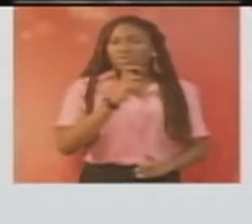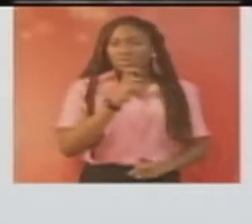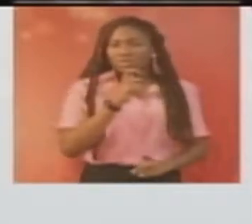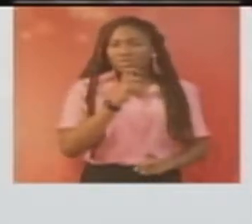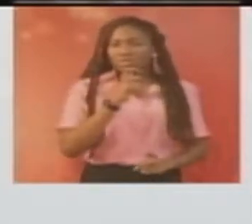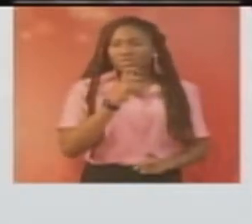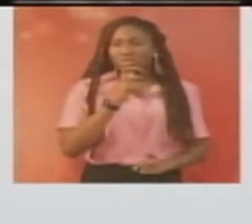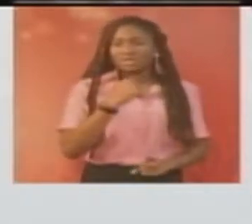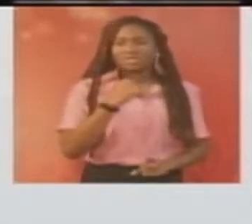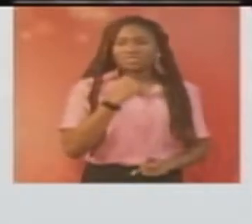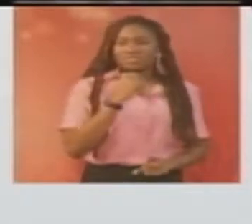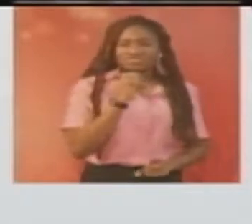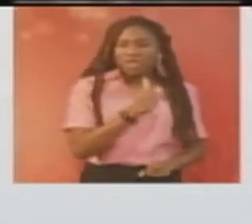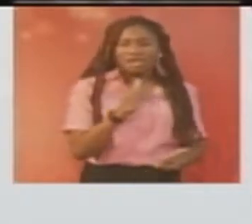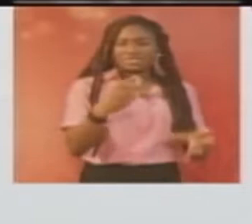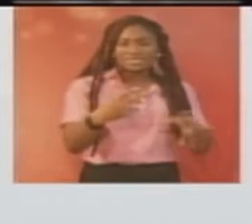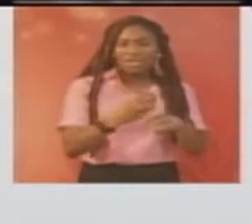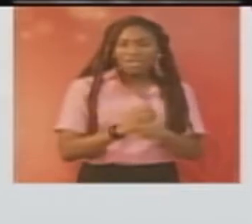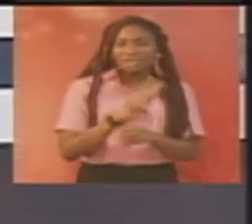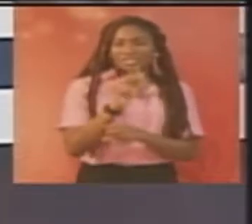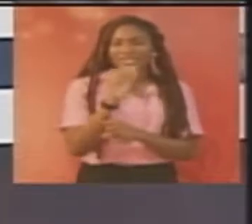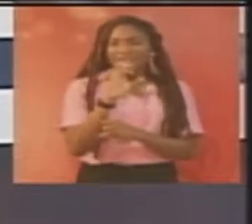not gotten their vaccines.